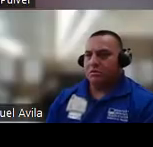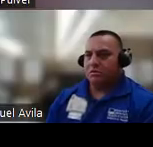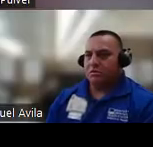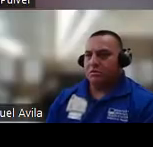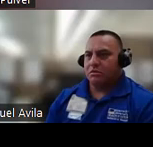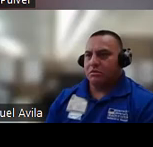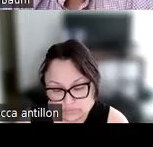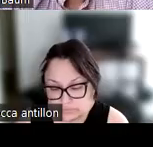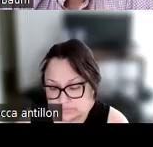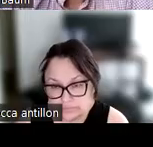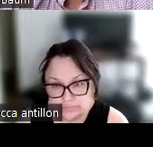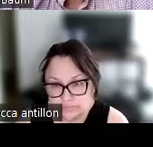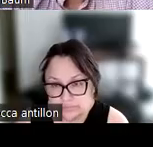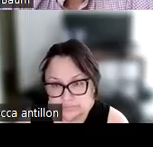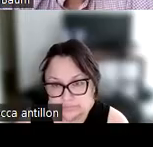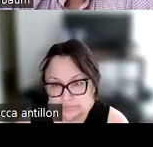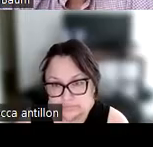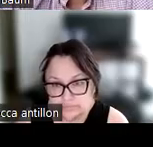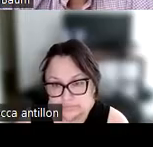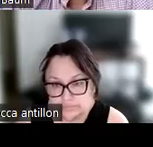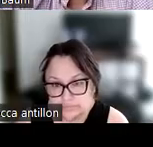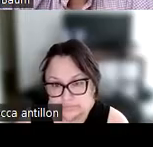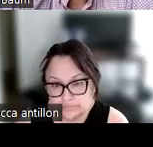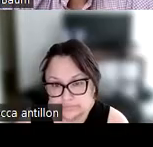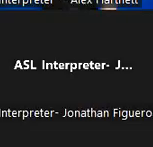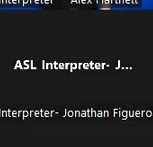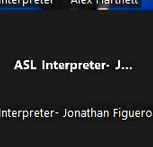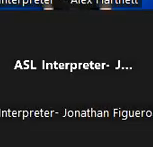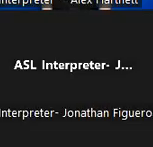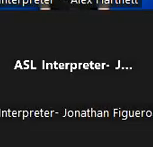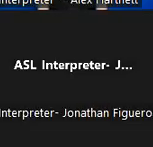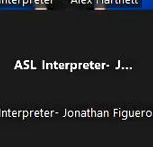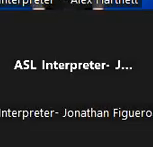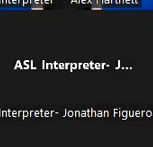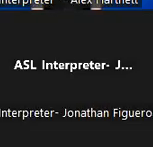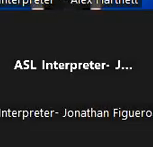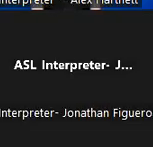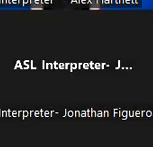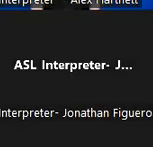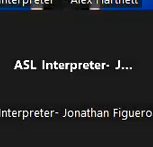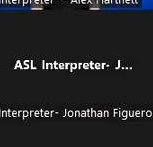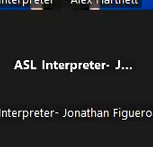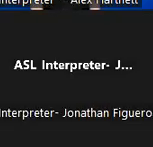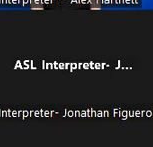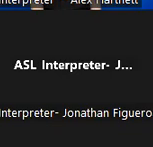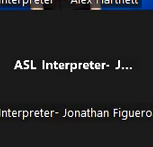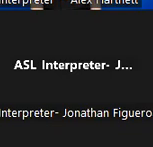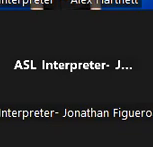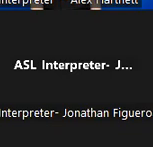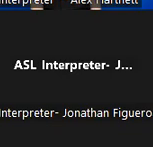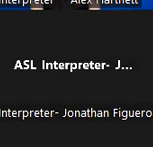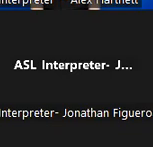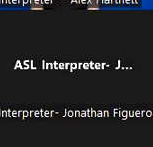you? Do you? You don't have it. Well, I'm relieved to hear that, Larry. Do you? No, You didn't answer my